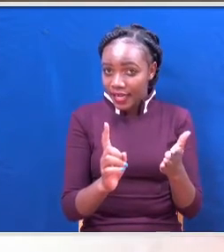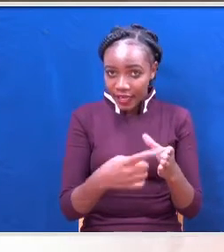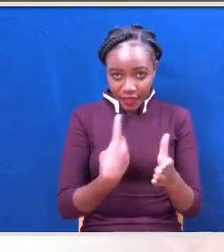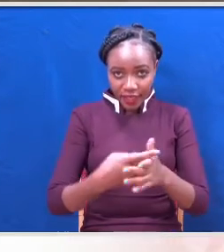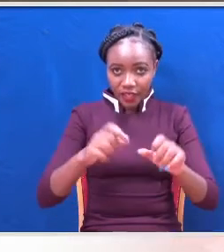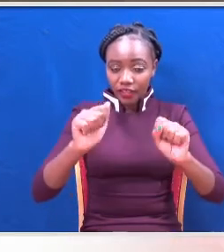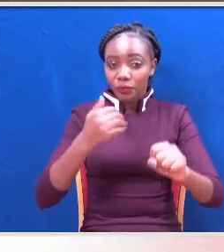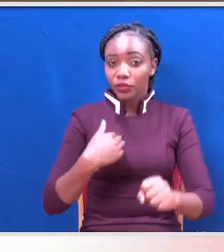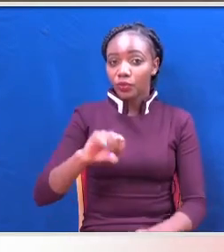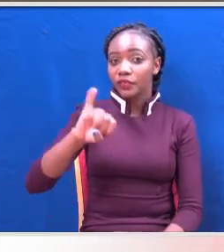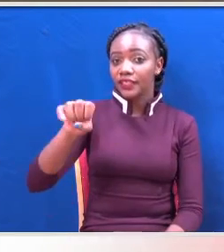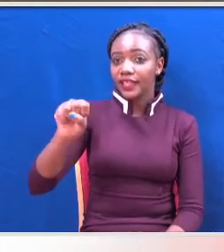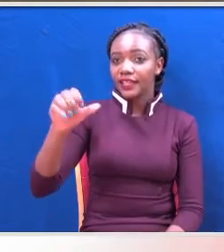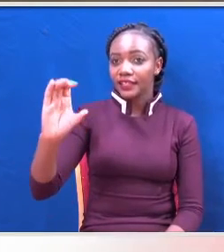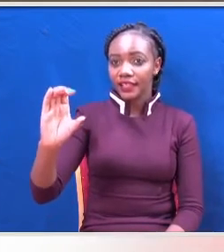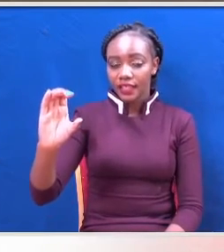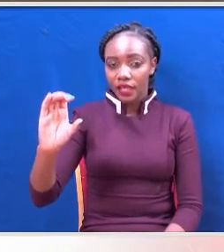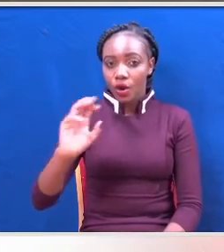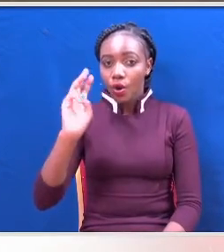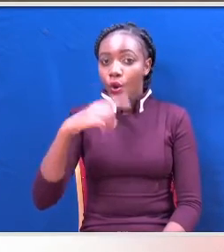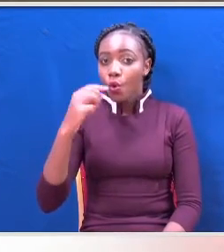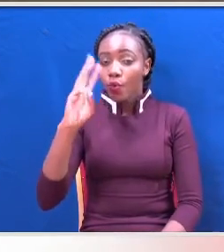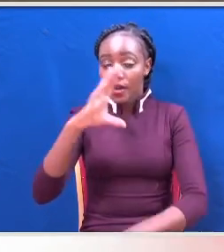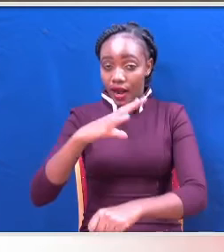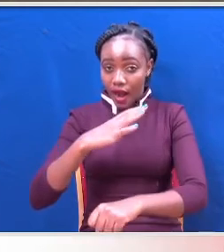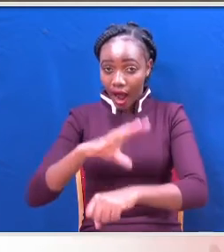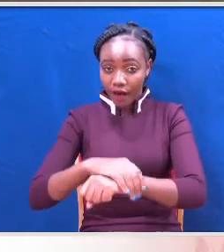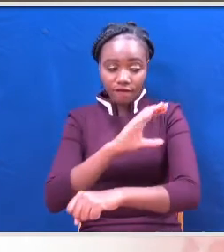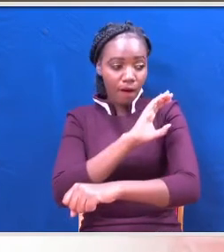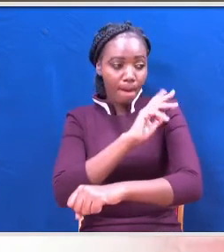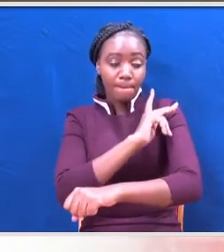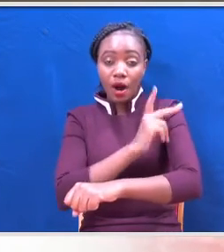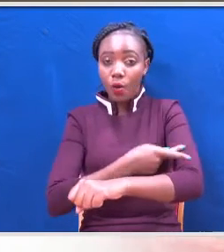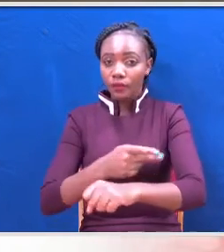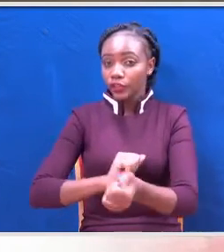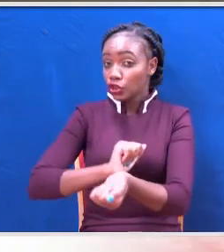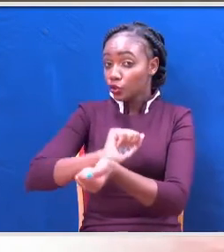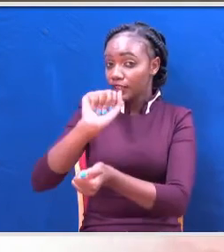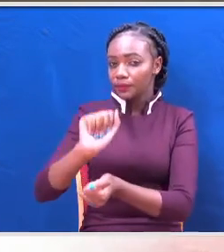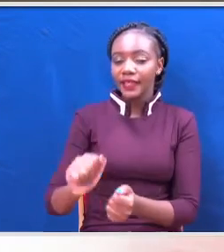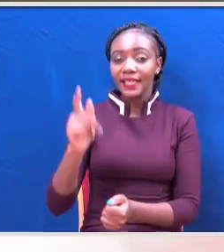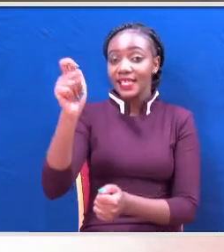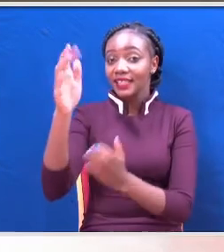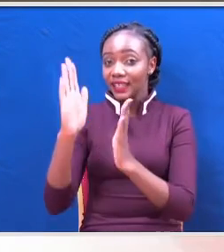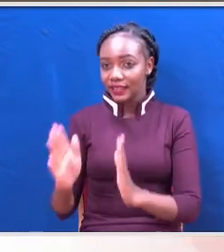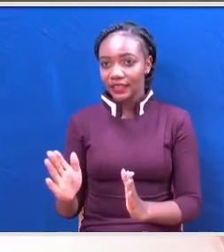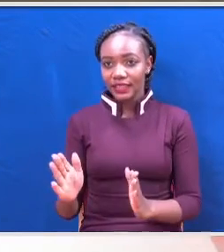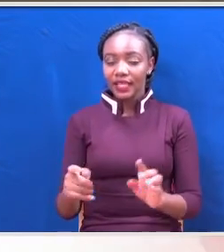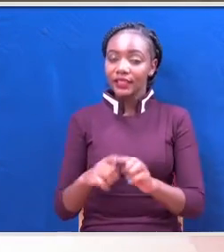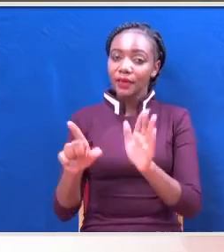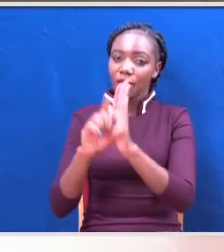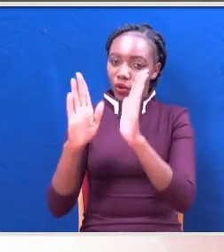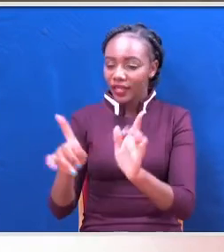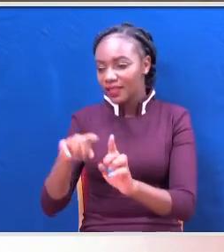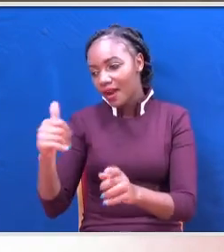have JSC, you are going to have power to discipline judges. Because currently they only discipline registrars, magistrates, and other